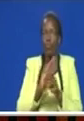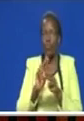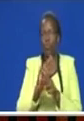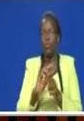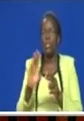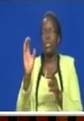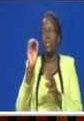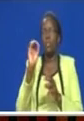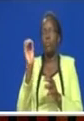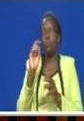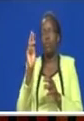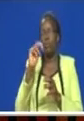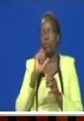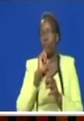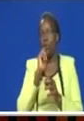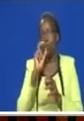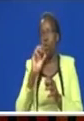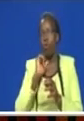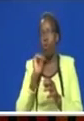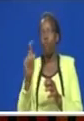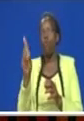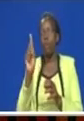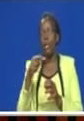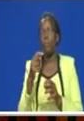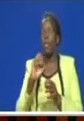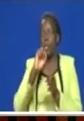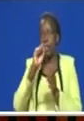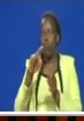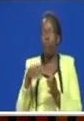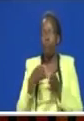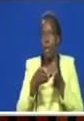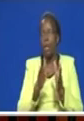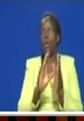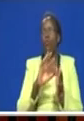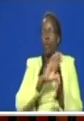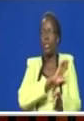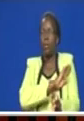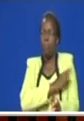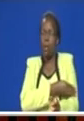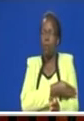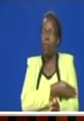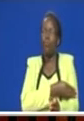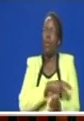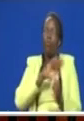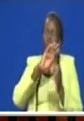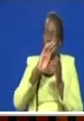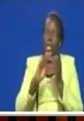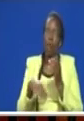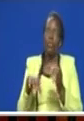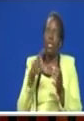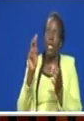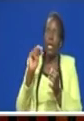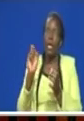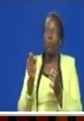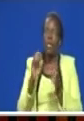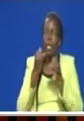coffers. Then now we say that is the subject matter without mentioning the noun phrase that identifies the